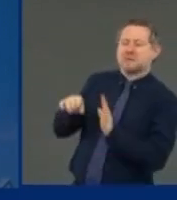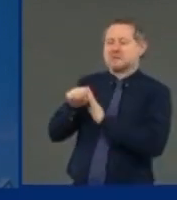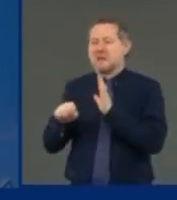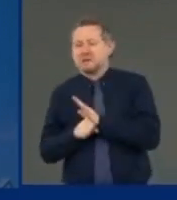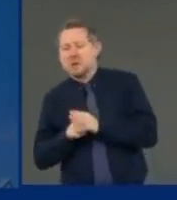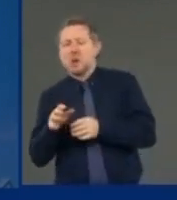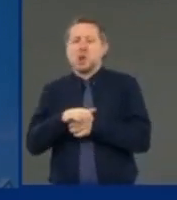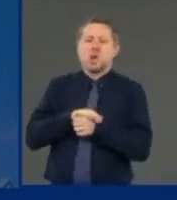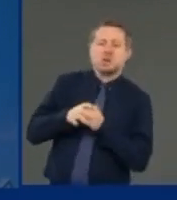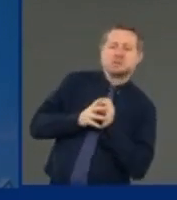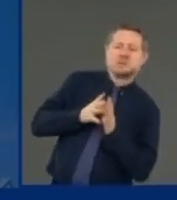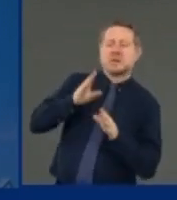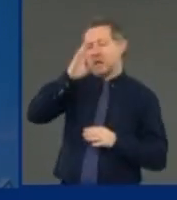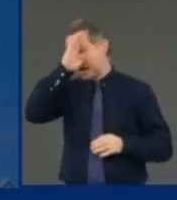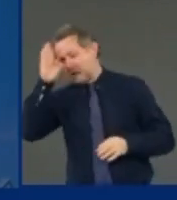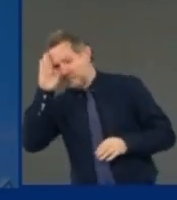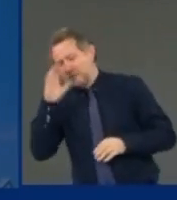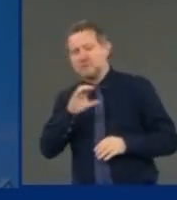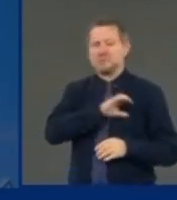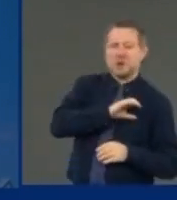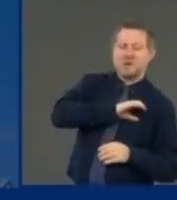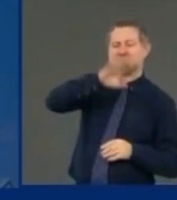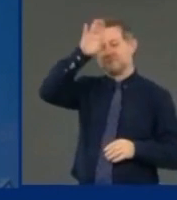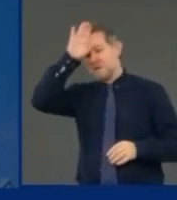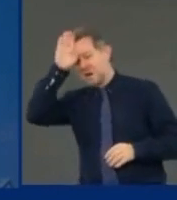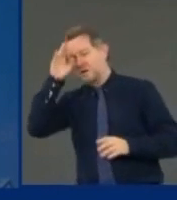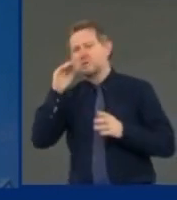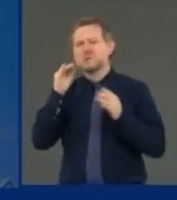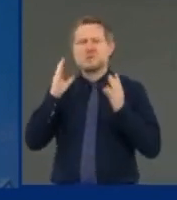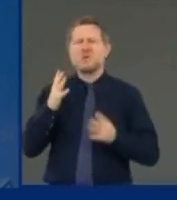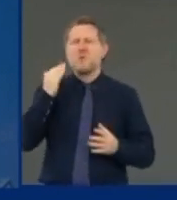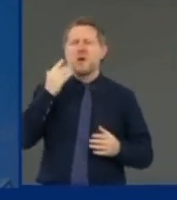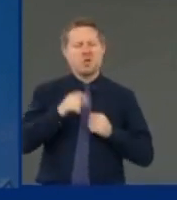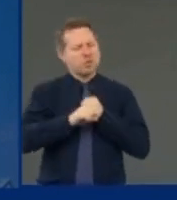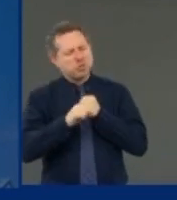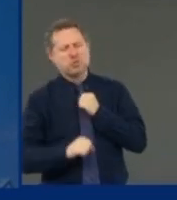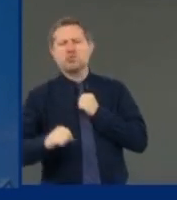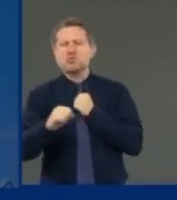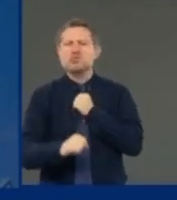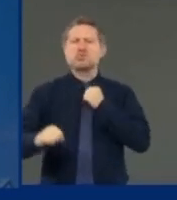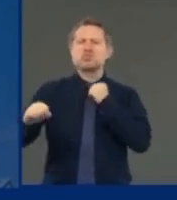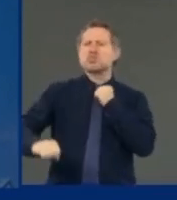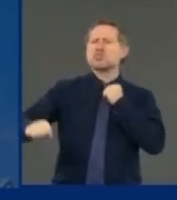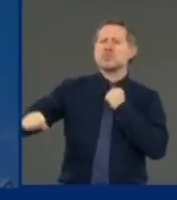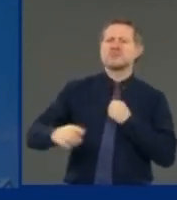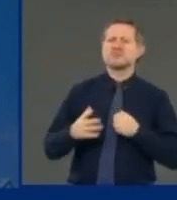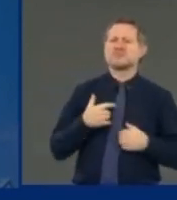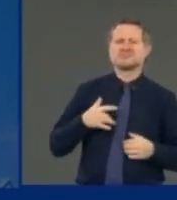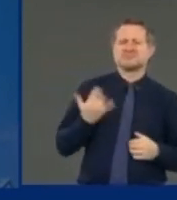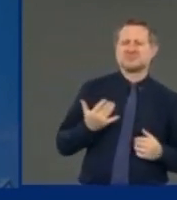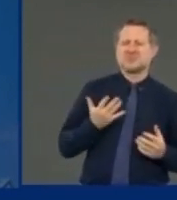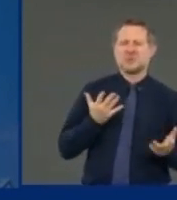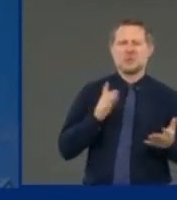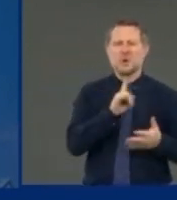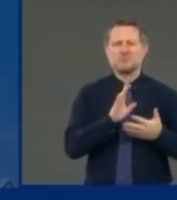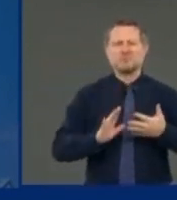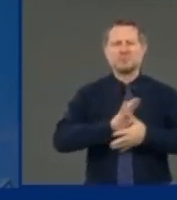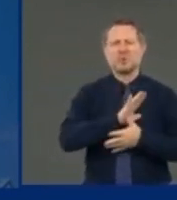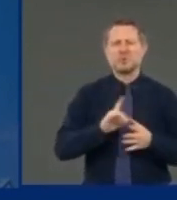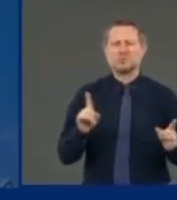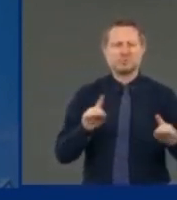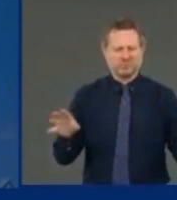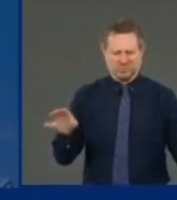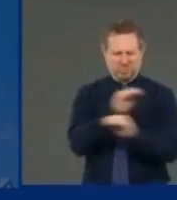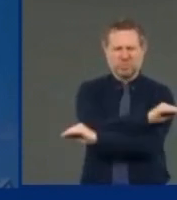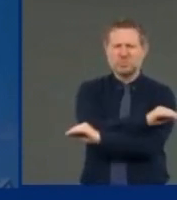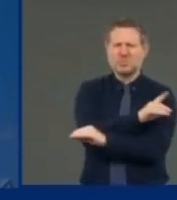hospitals, the police, the firefighters, school teachers? What sense of priority do you have that you see so